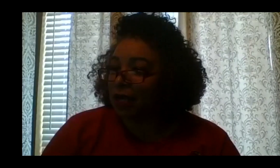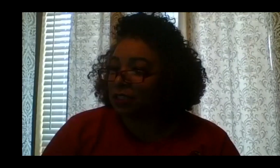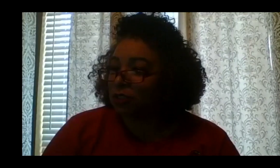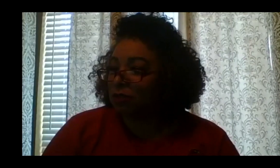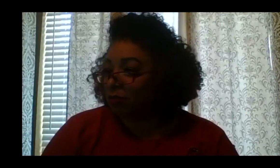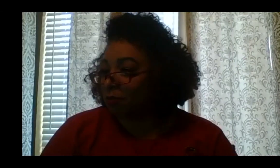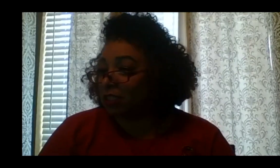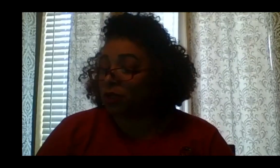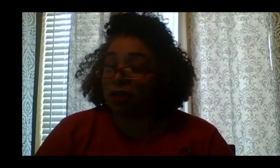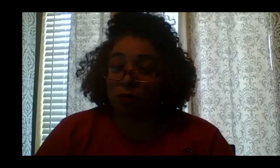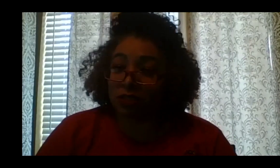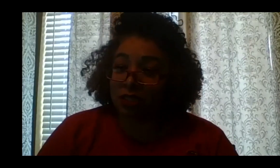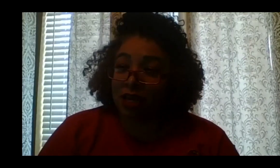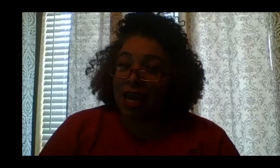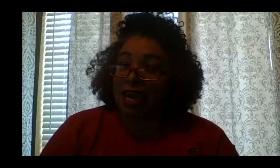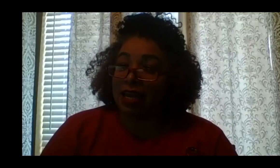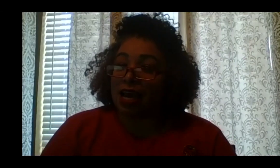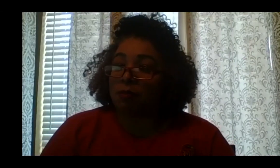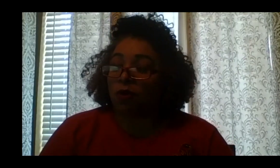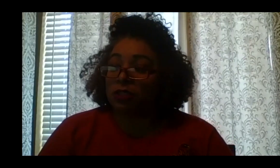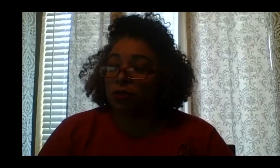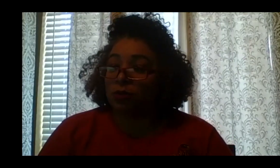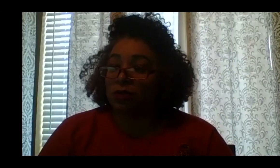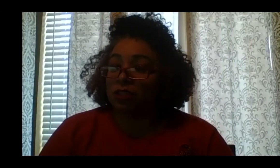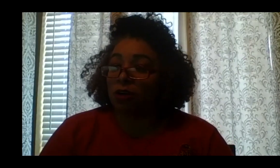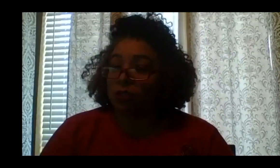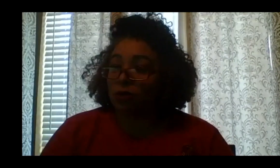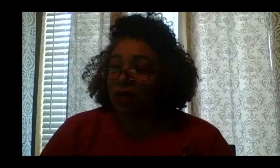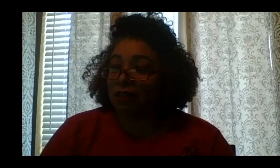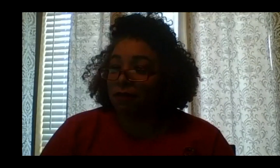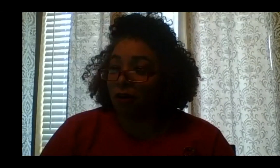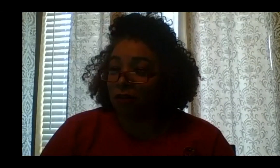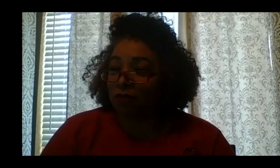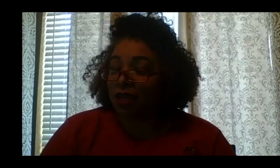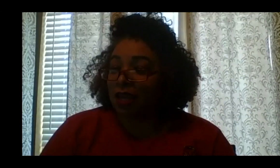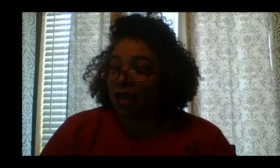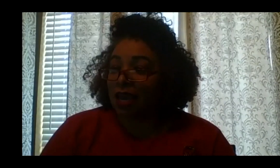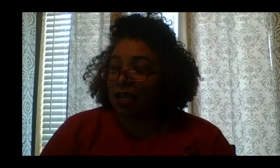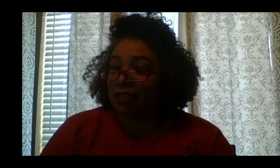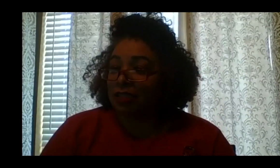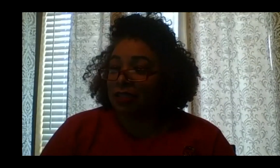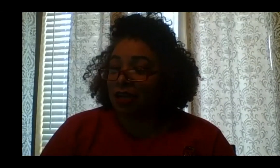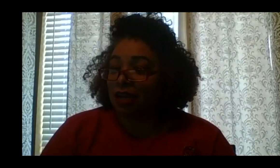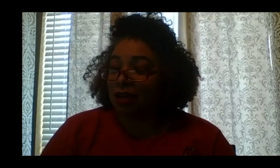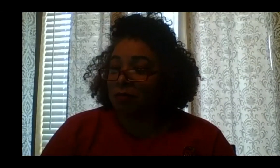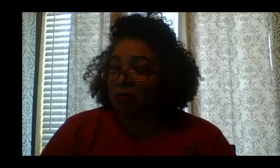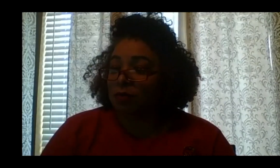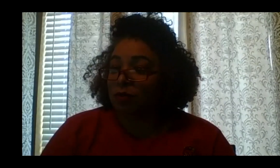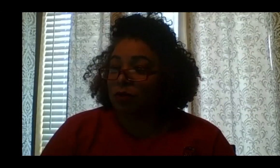back my student loans. And I am going to start school in the fall. And